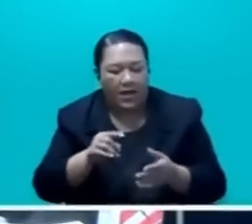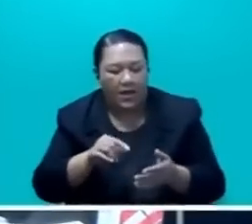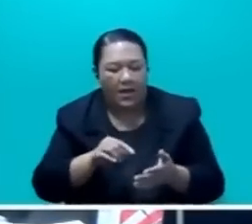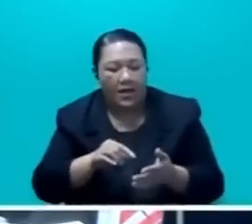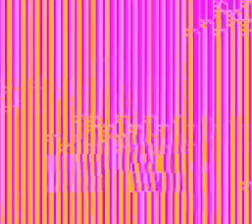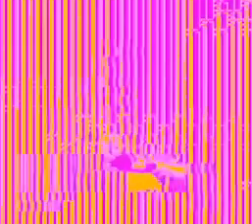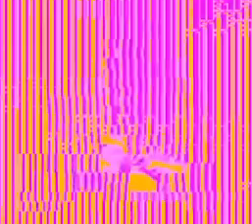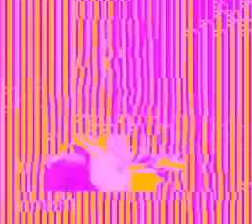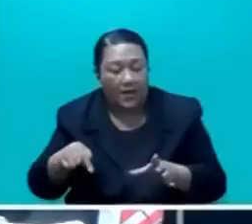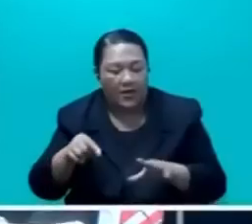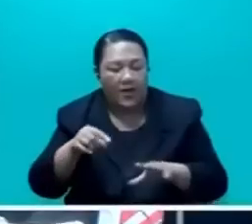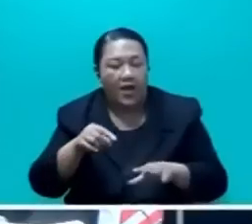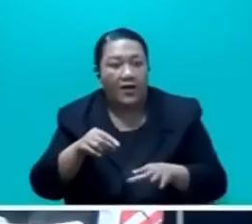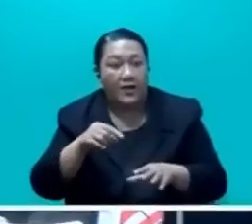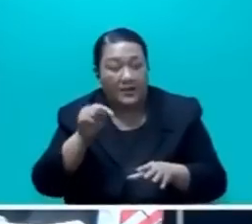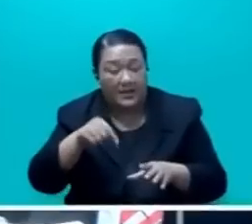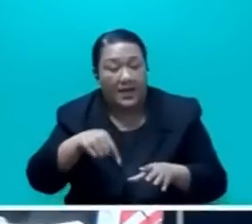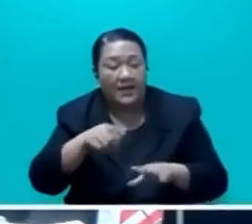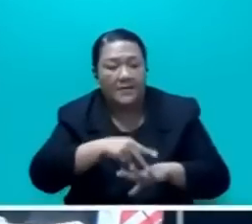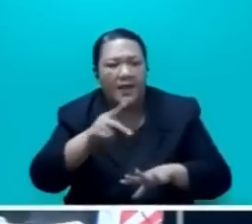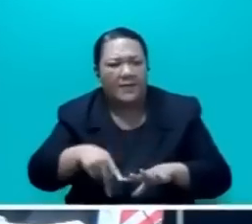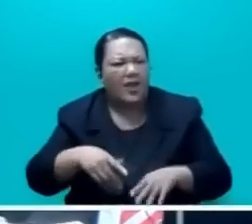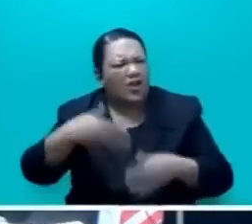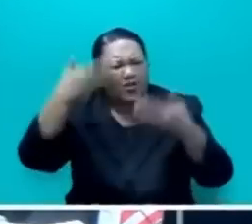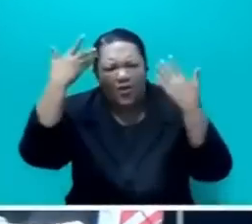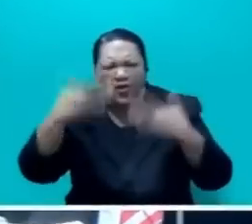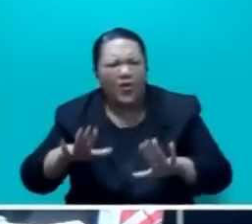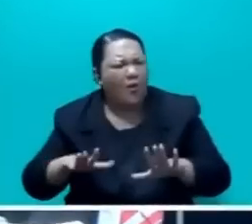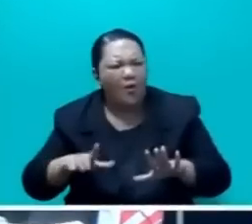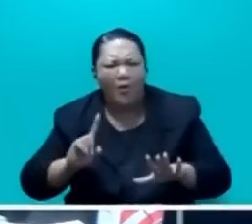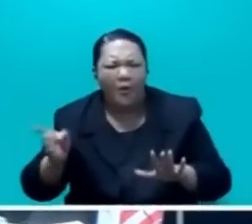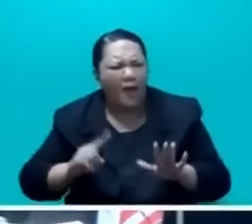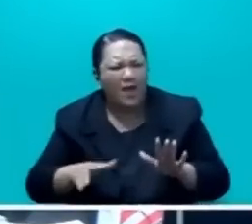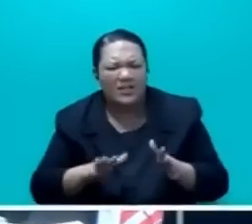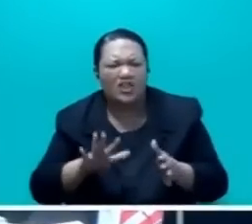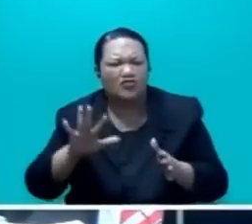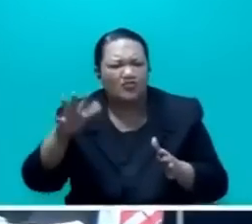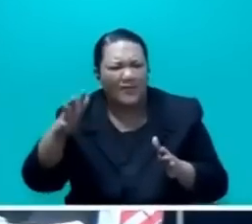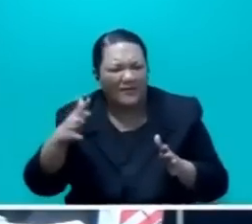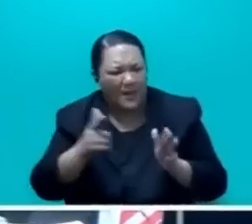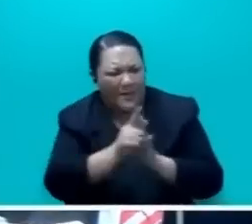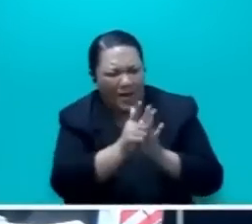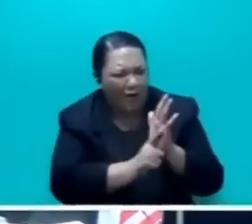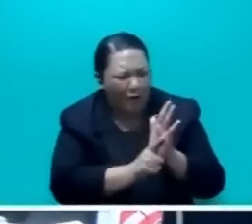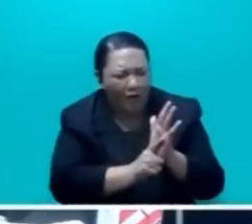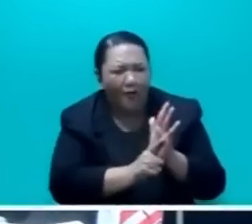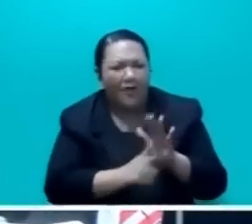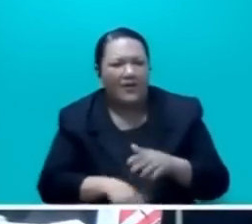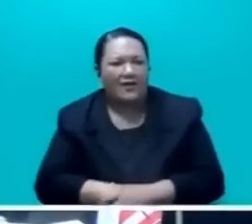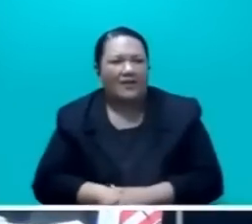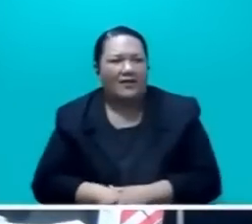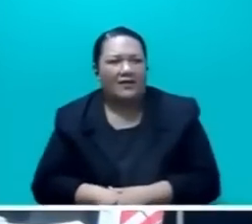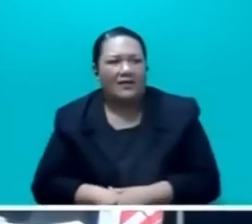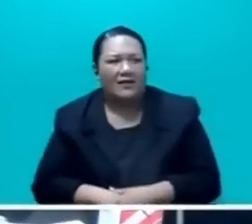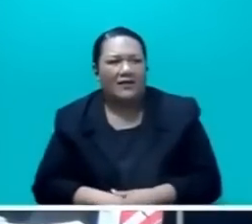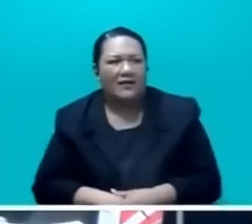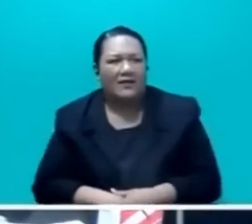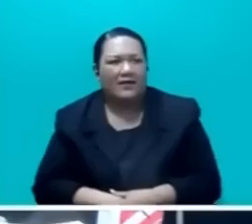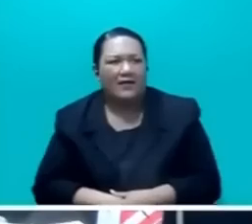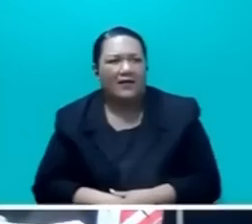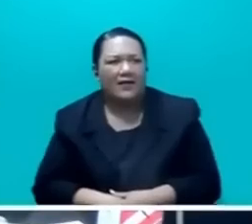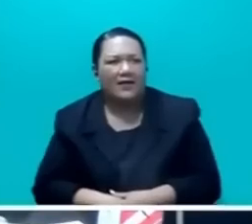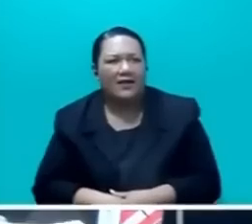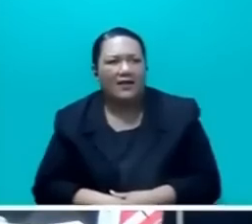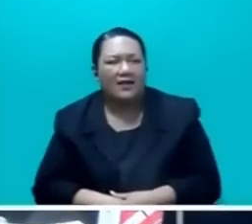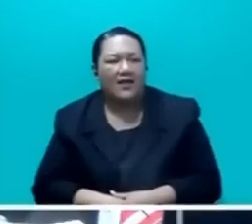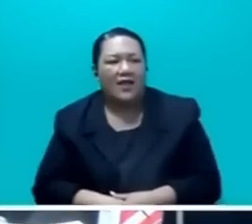actually drafted. That is untold. for an Attorney General not to know the law they